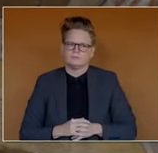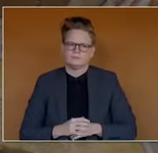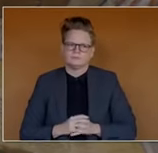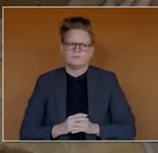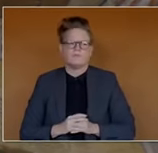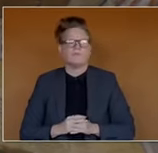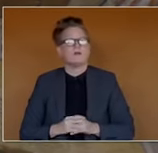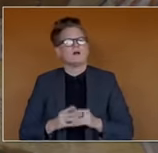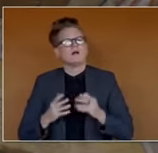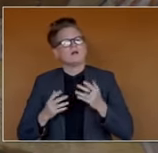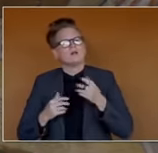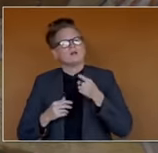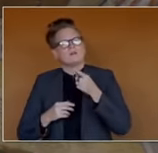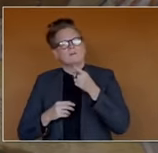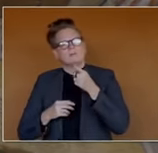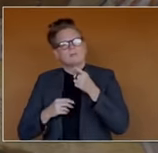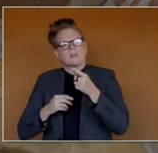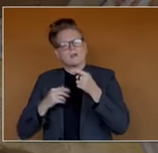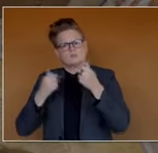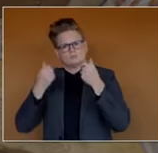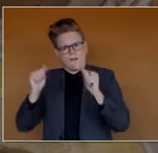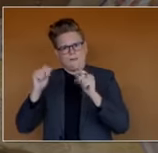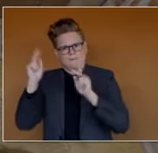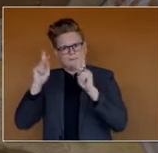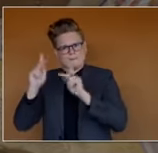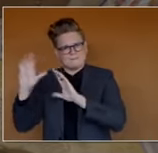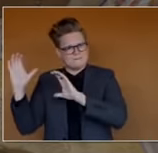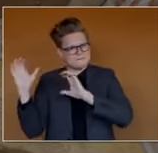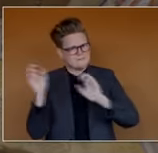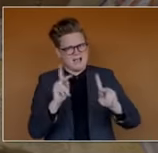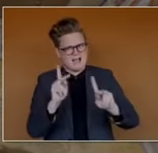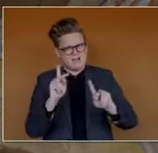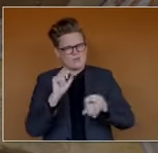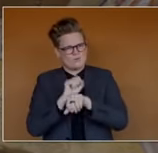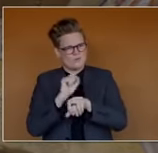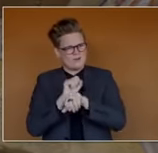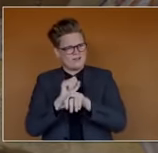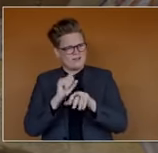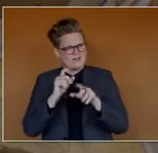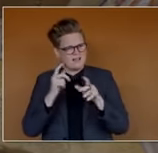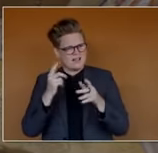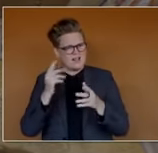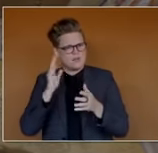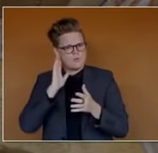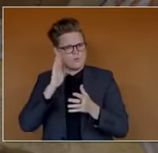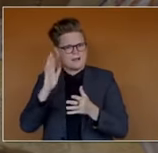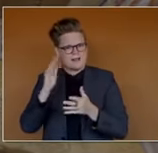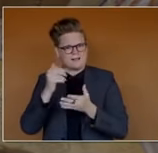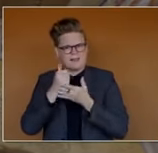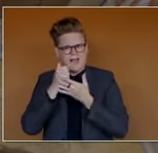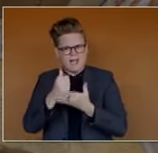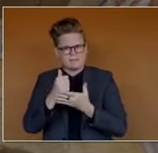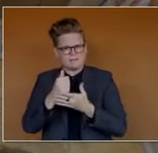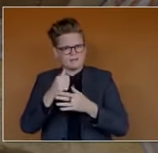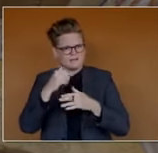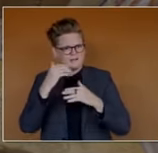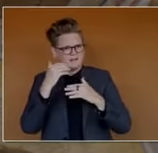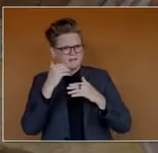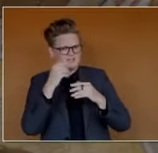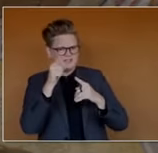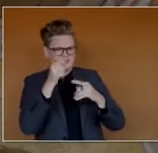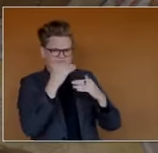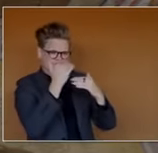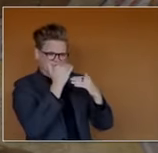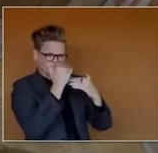work would also be aided by reducing the restrictions that have been imposed because of the pandemic. You set the target for June 15th